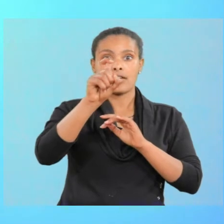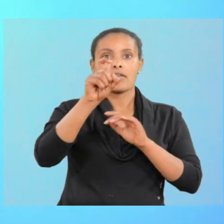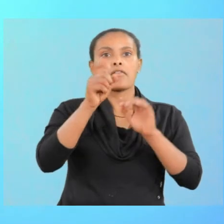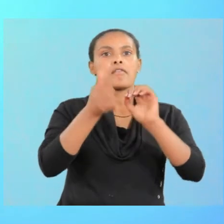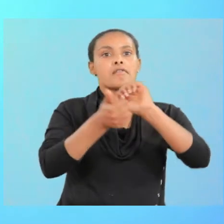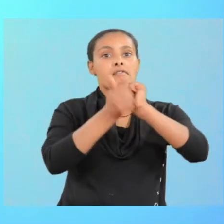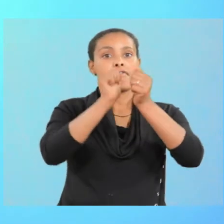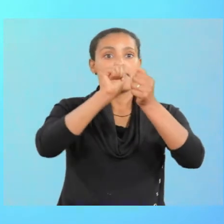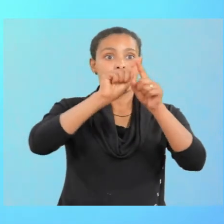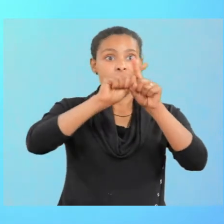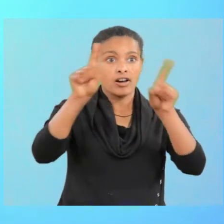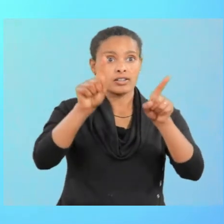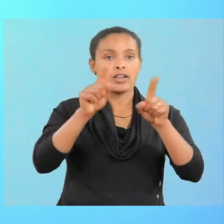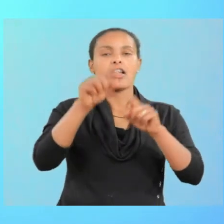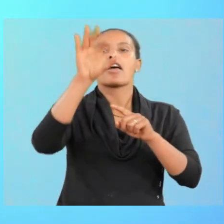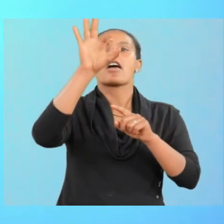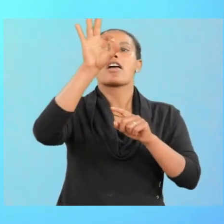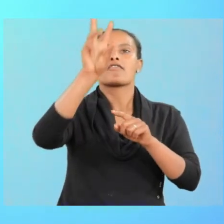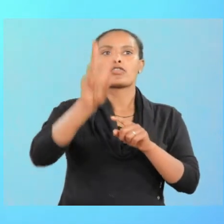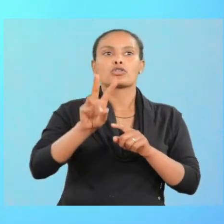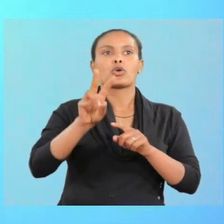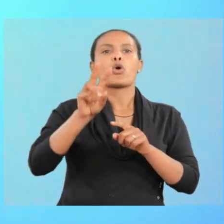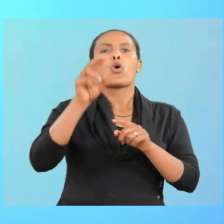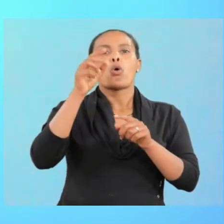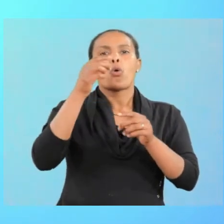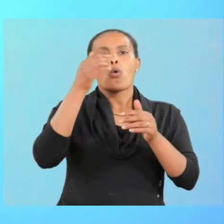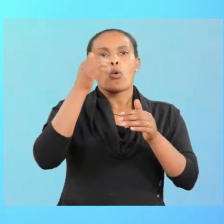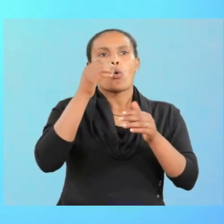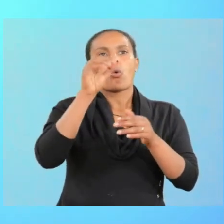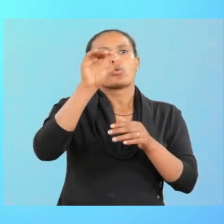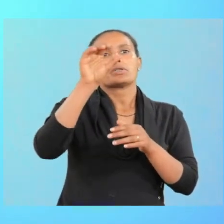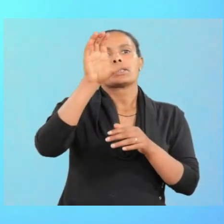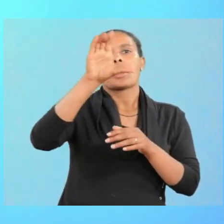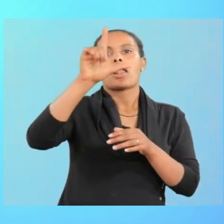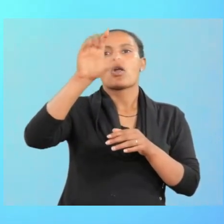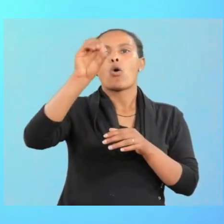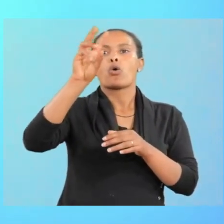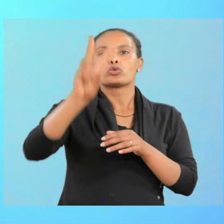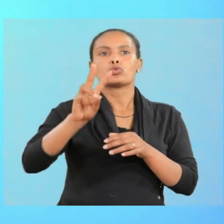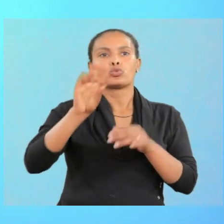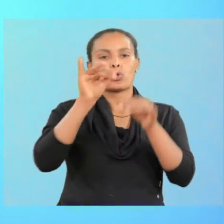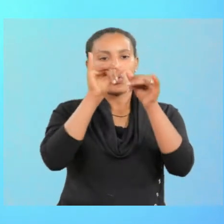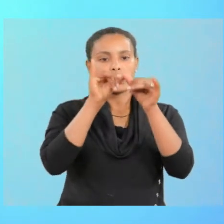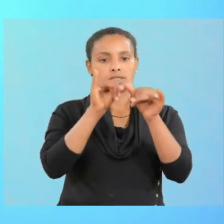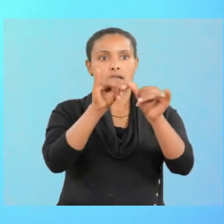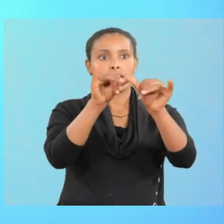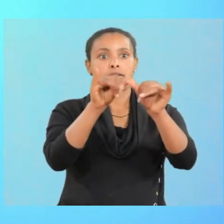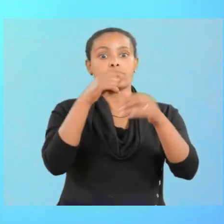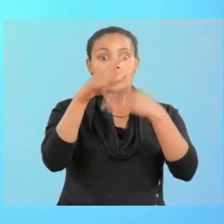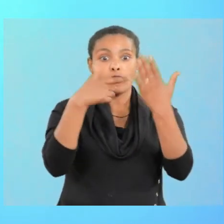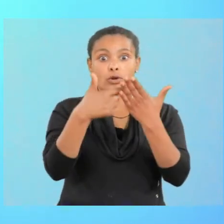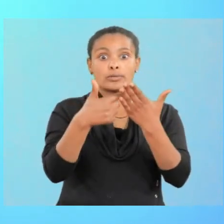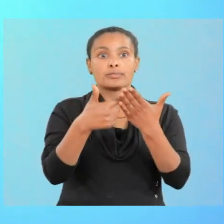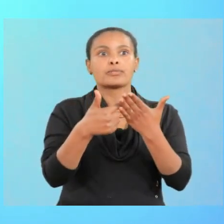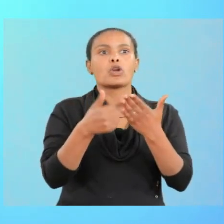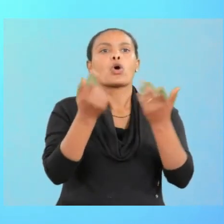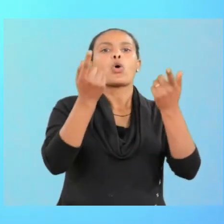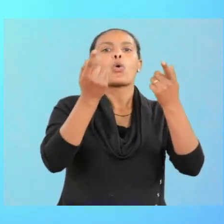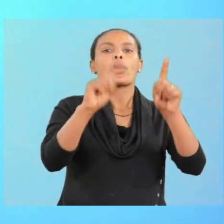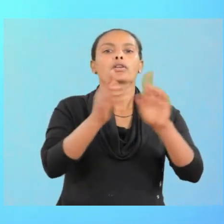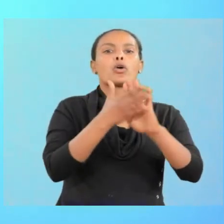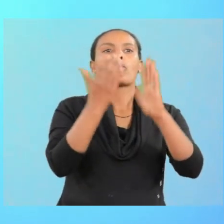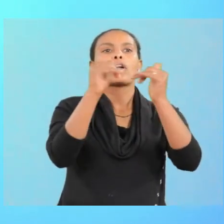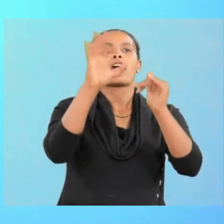vary concentration of F2 while keeping concentration of ClO2 constant. Therefore, when